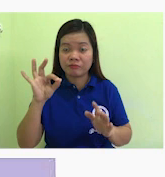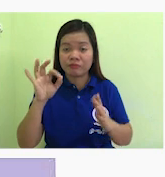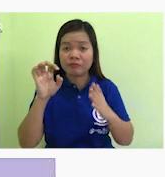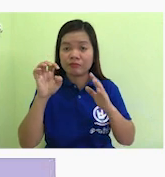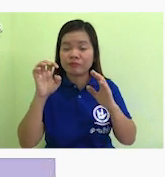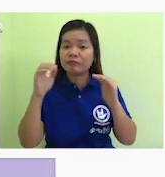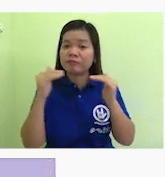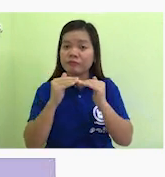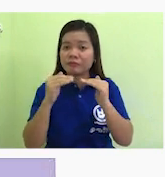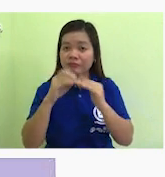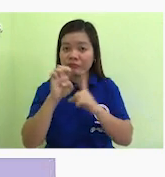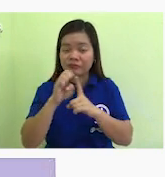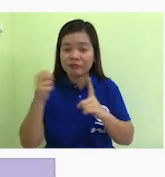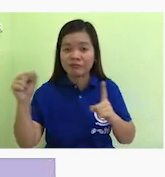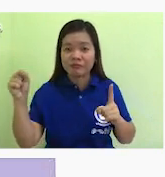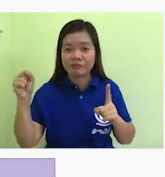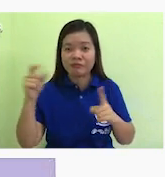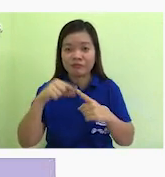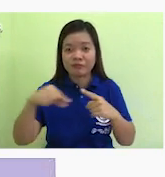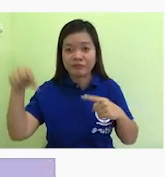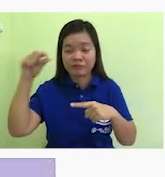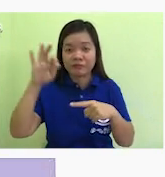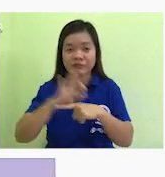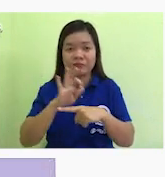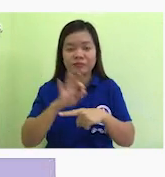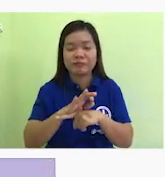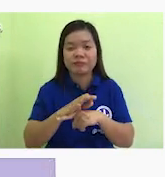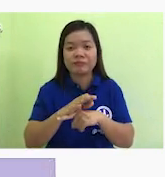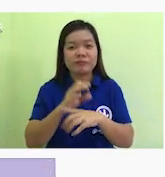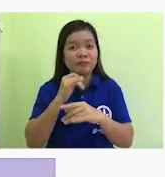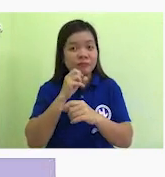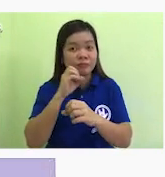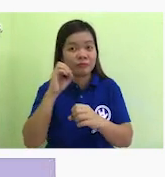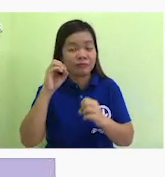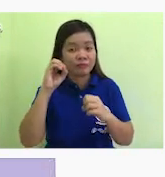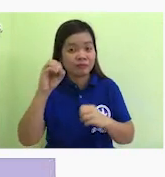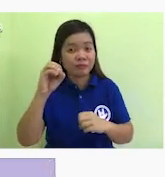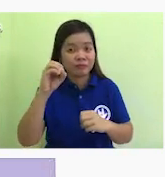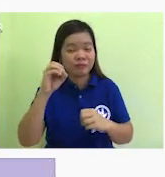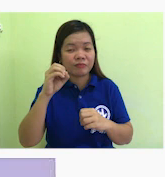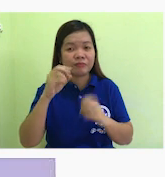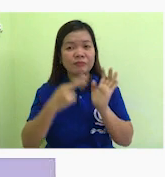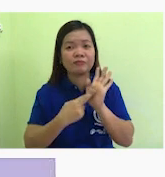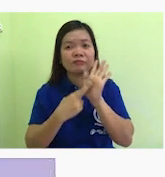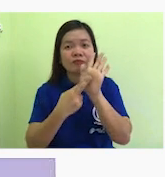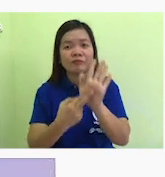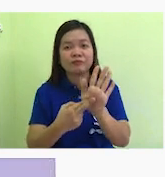To find the equation of the quadratic function, if